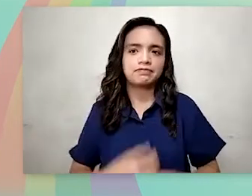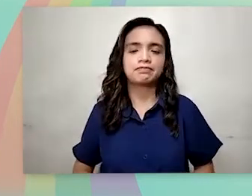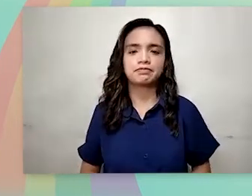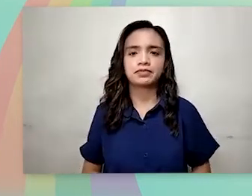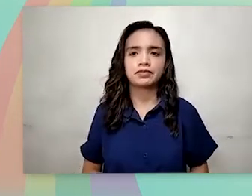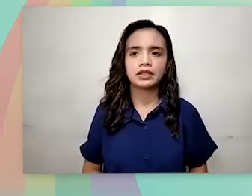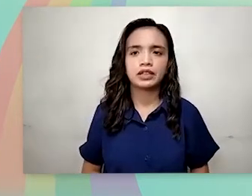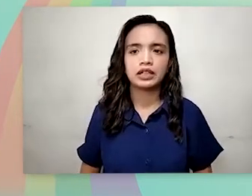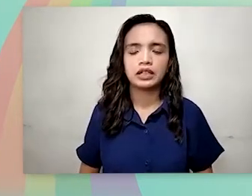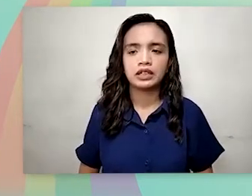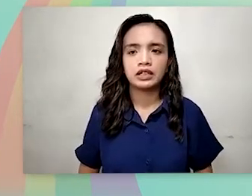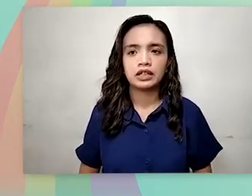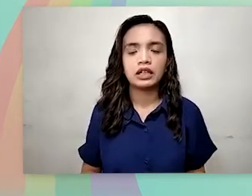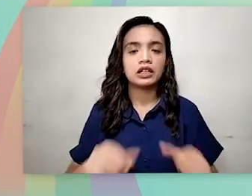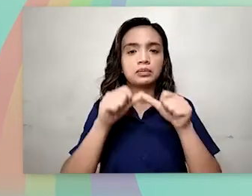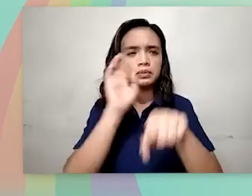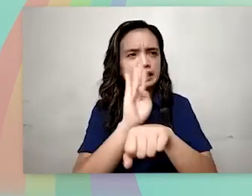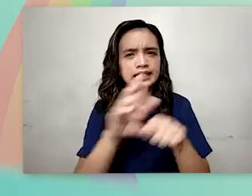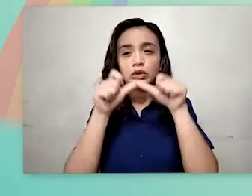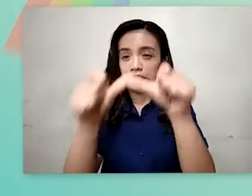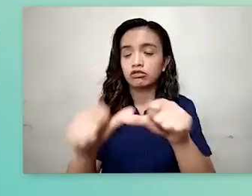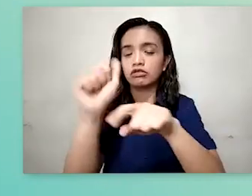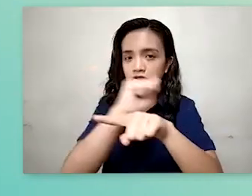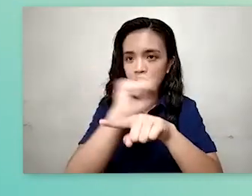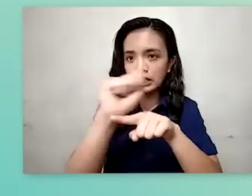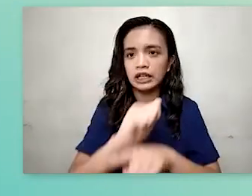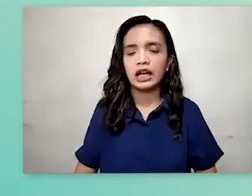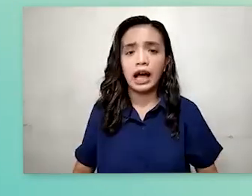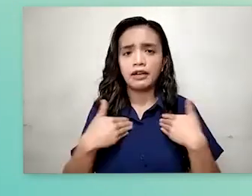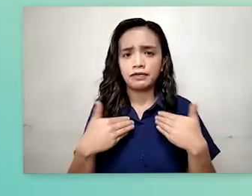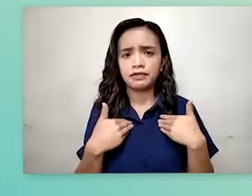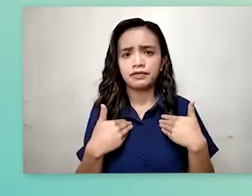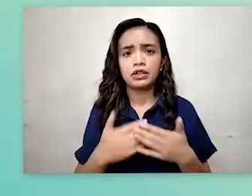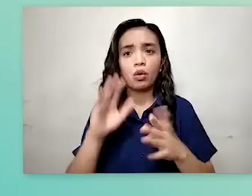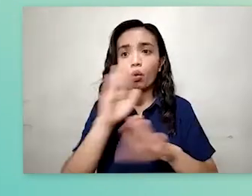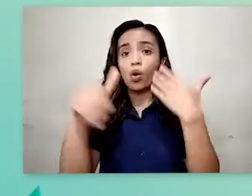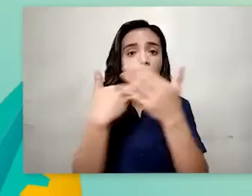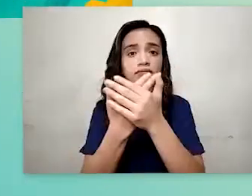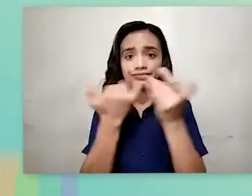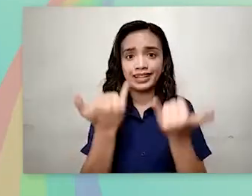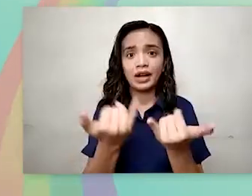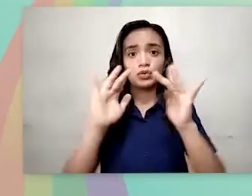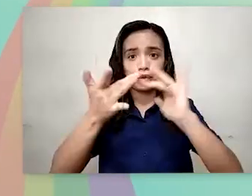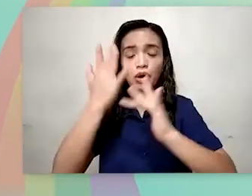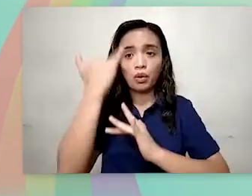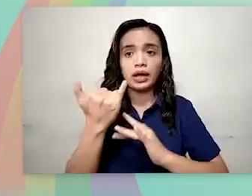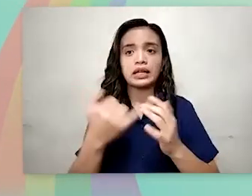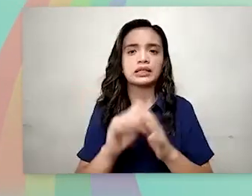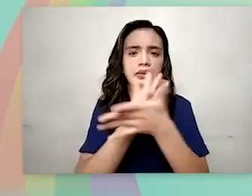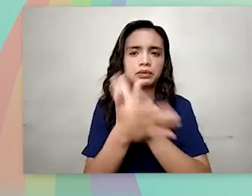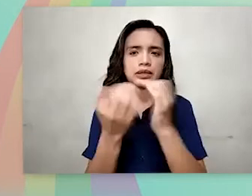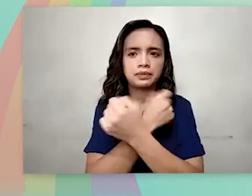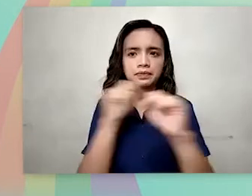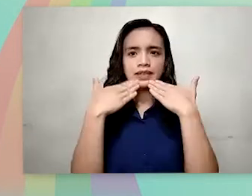free to the public. And we have business continuity training available through our iAdapt platform, which is all online, so